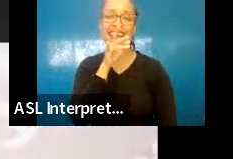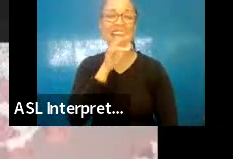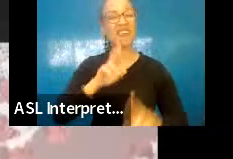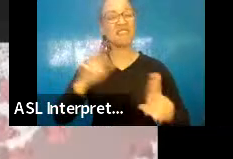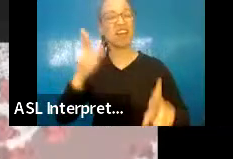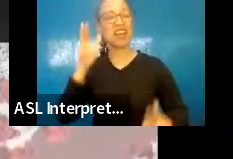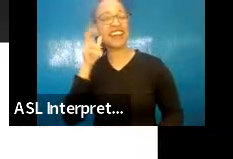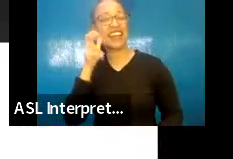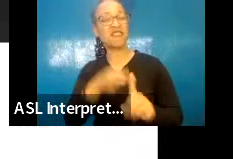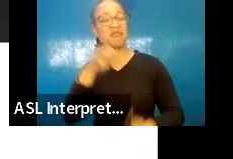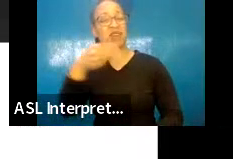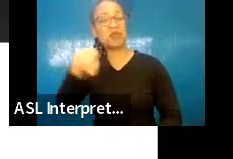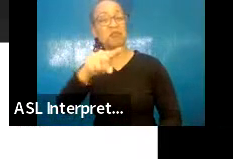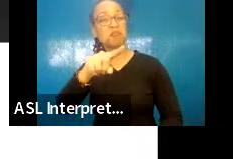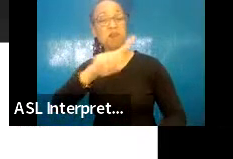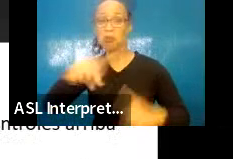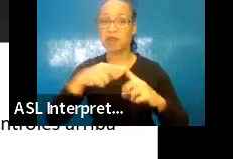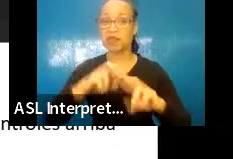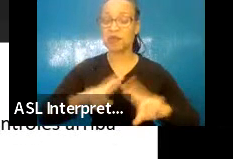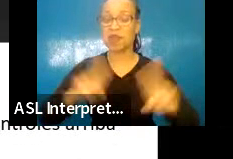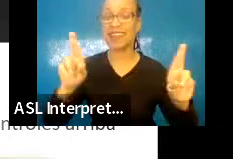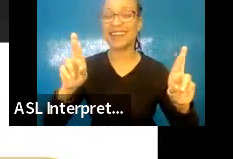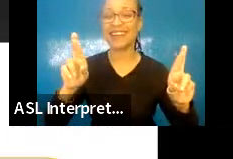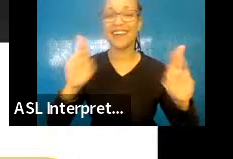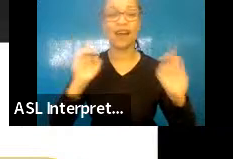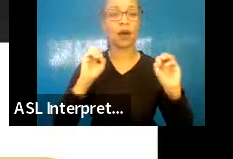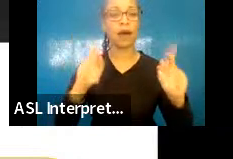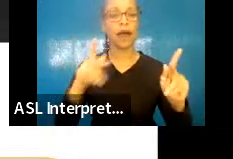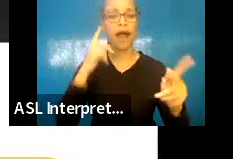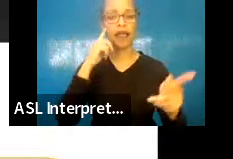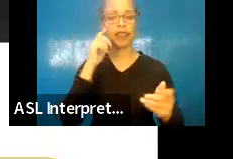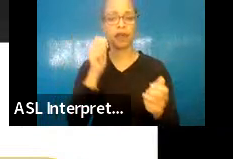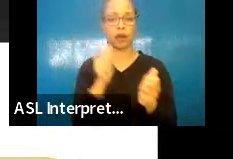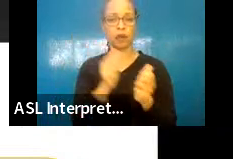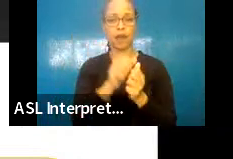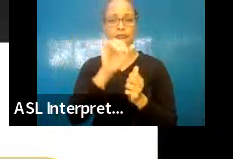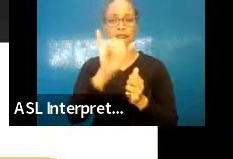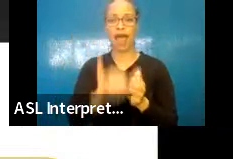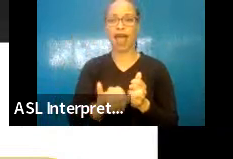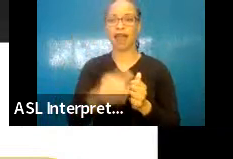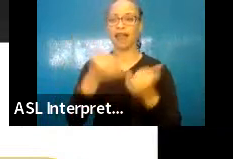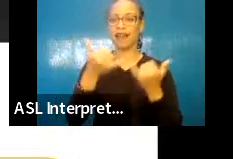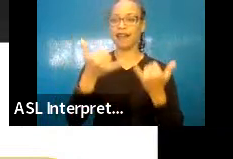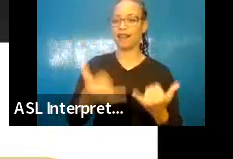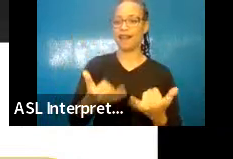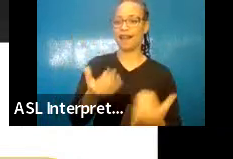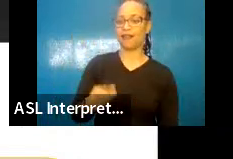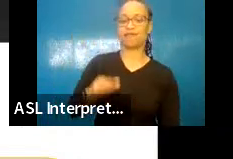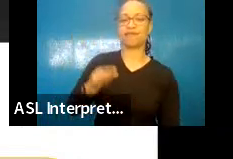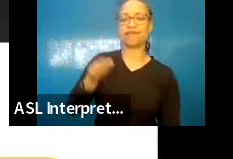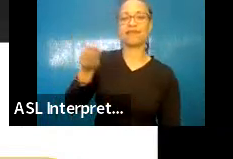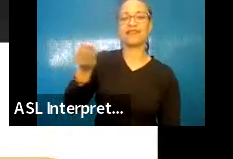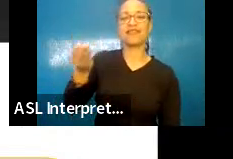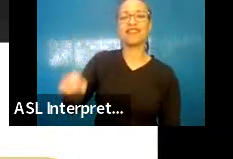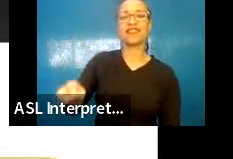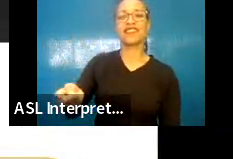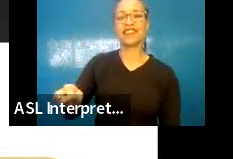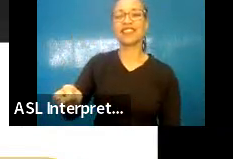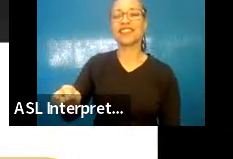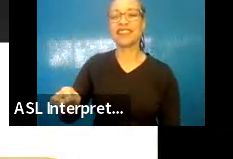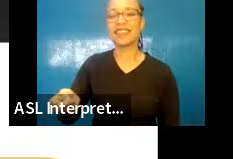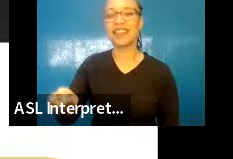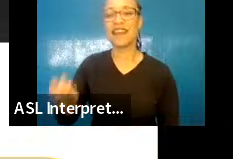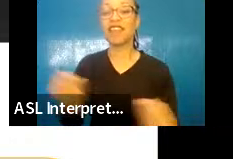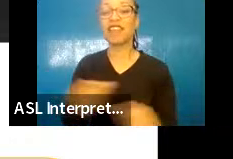when you are. Okay, I think with that, I am passing it over to our co-chair facilitator for the